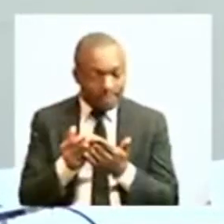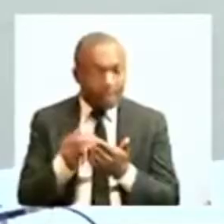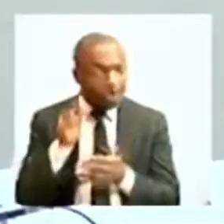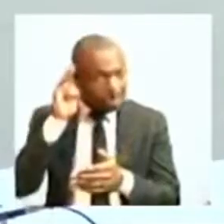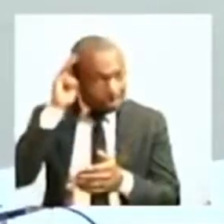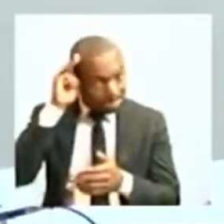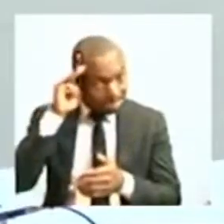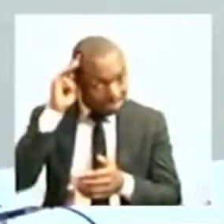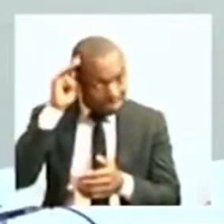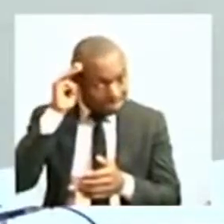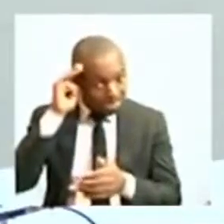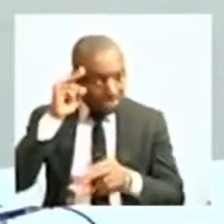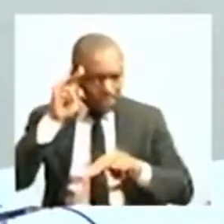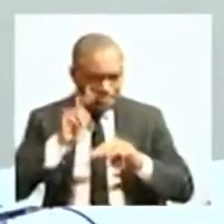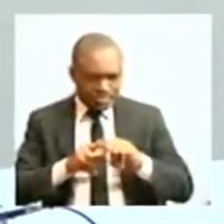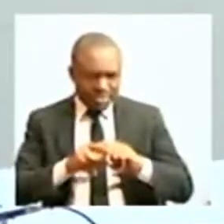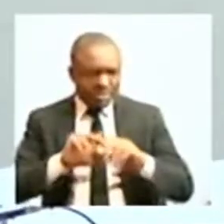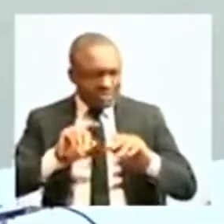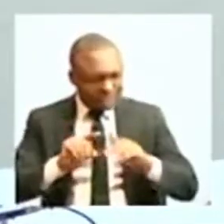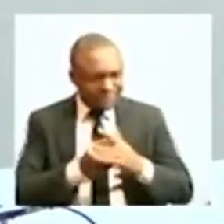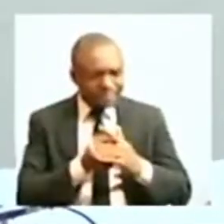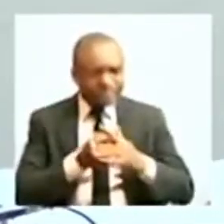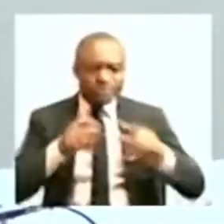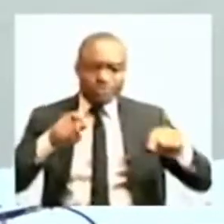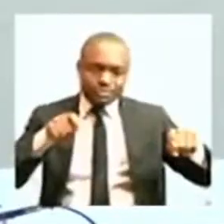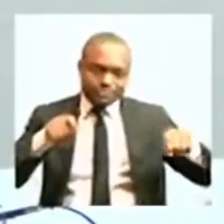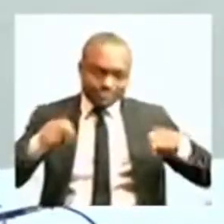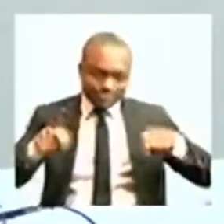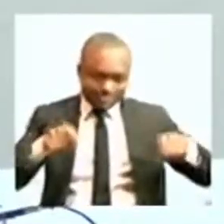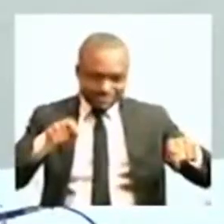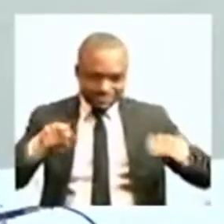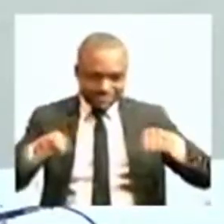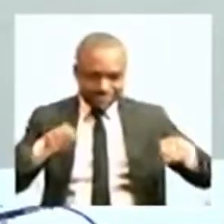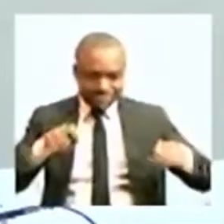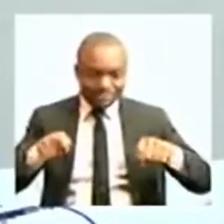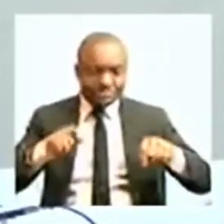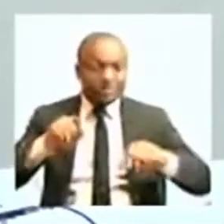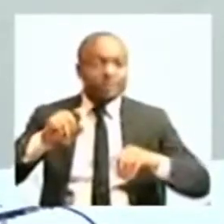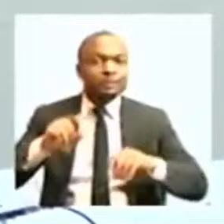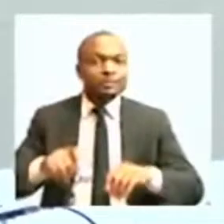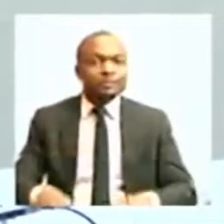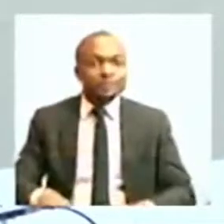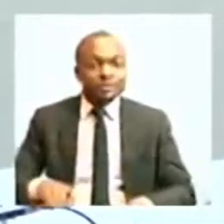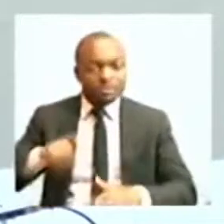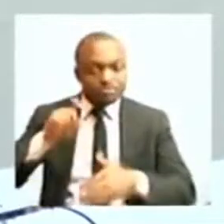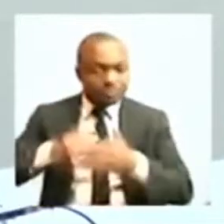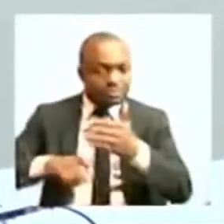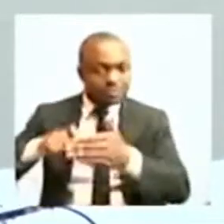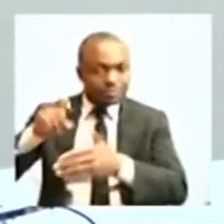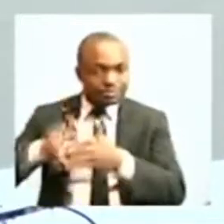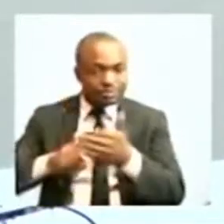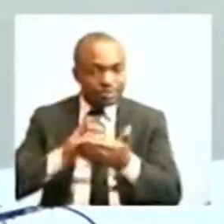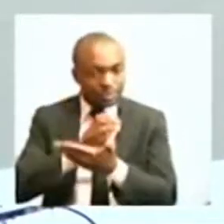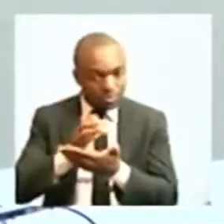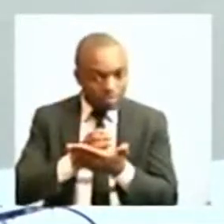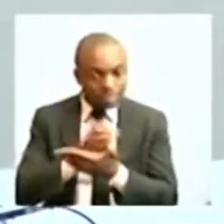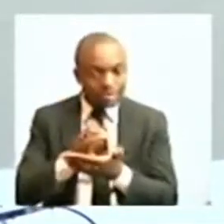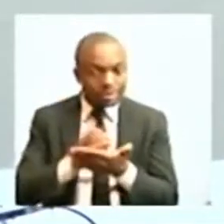ministry, sit down and start regulating the charges that these colleges are coming up with.